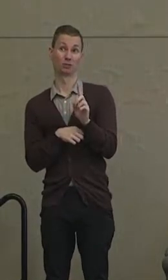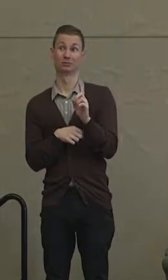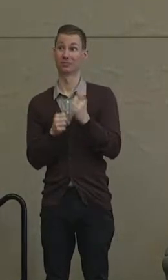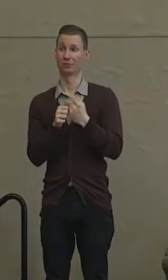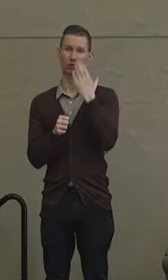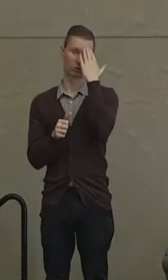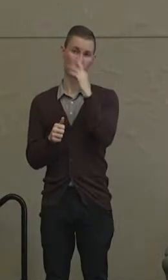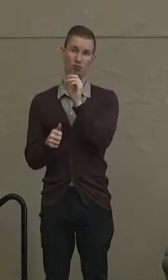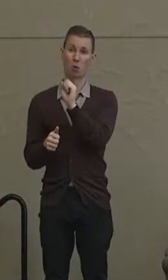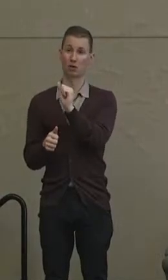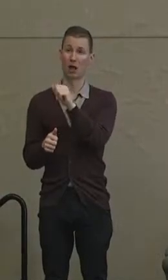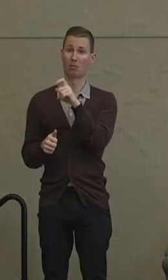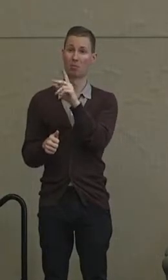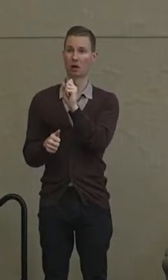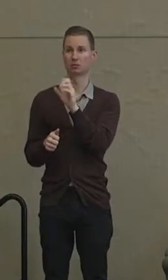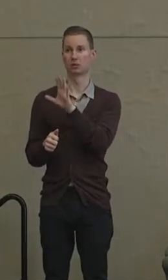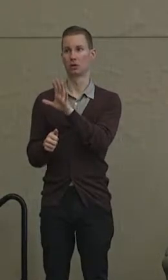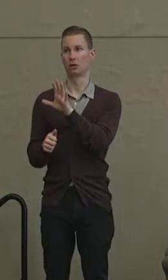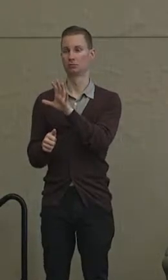Parks, obviously, for her